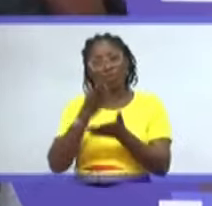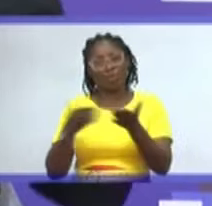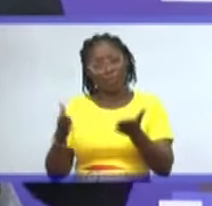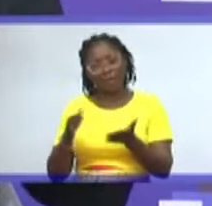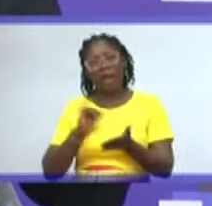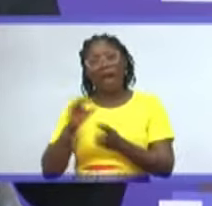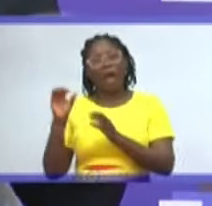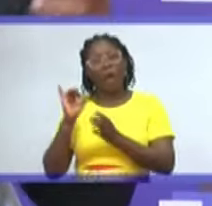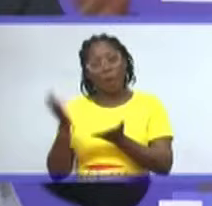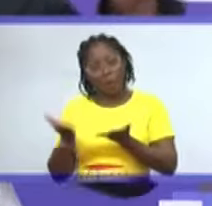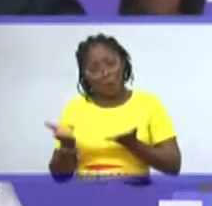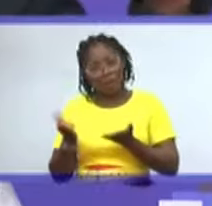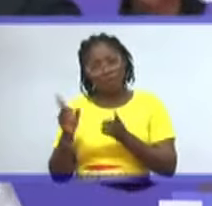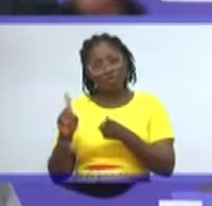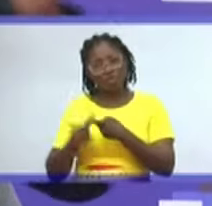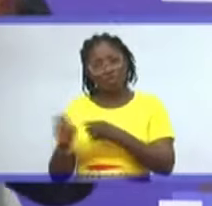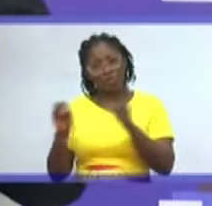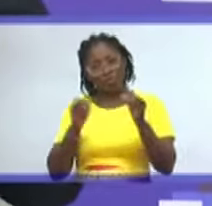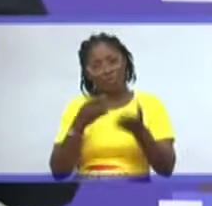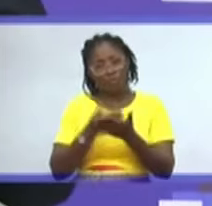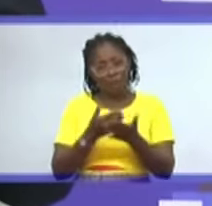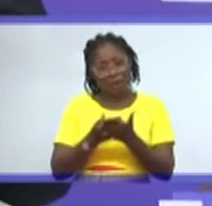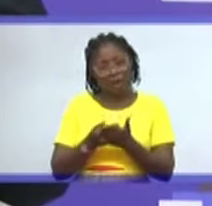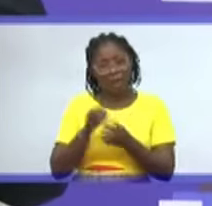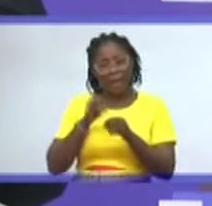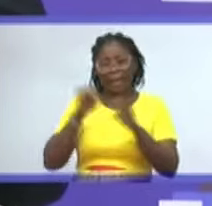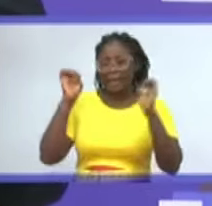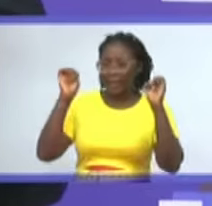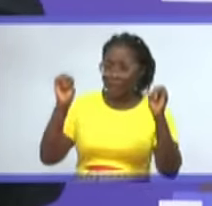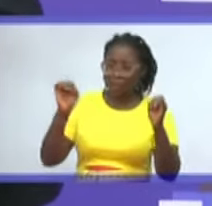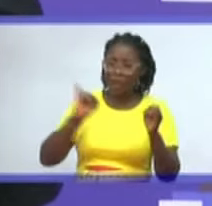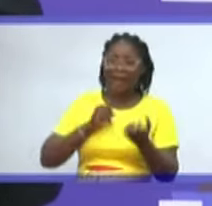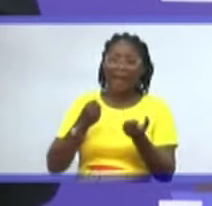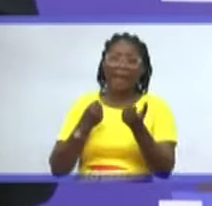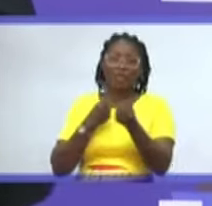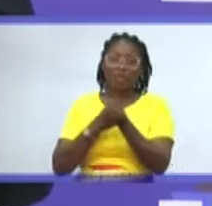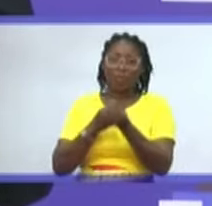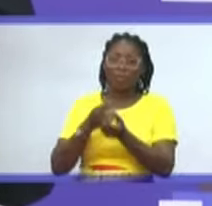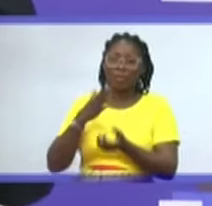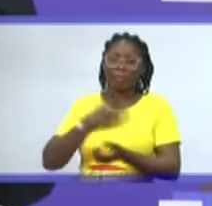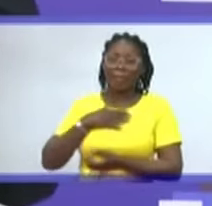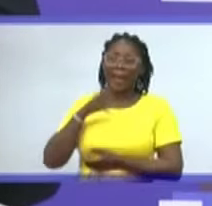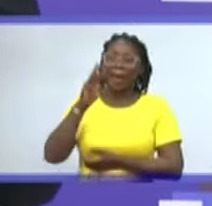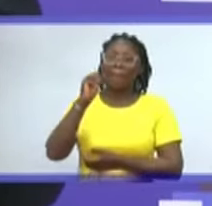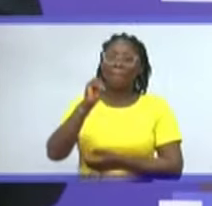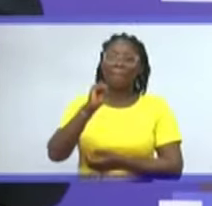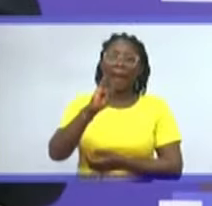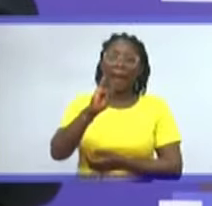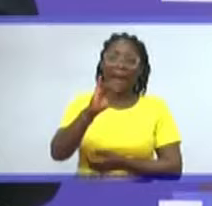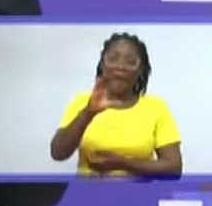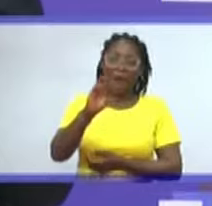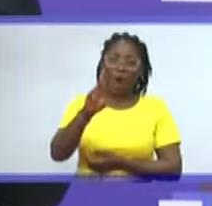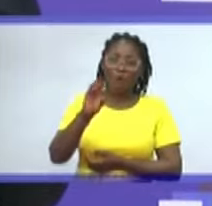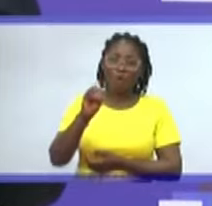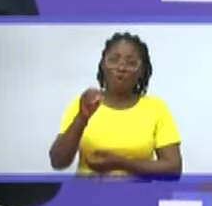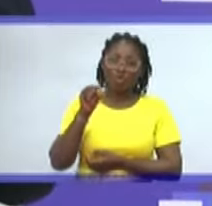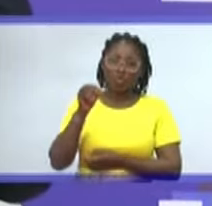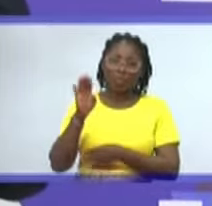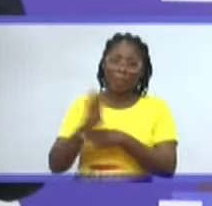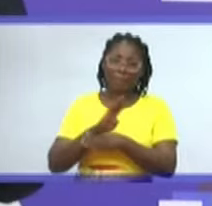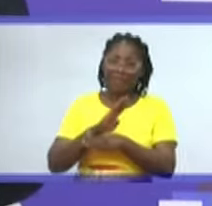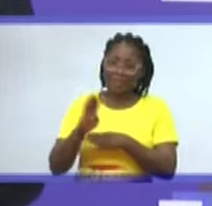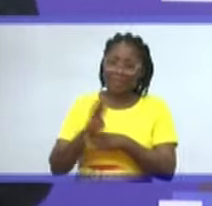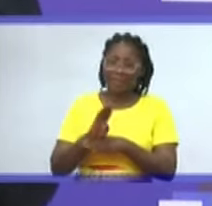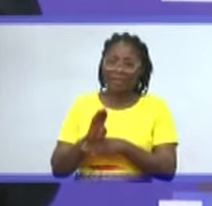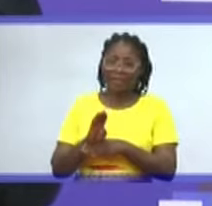money here, and you support my micro small businesses, which is what the governors are seeing today.